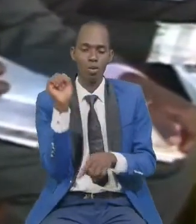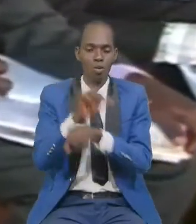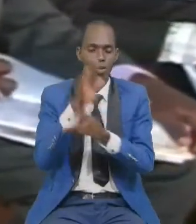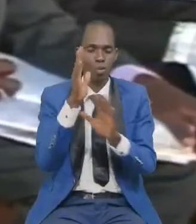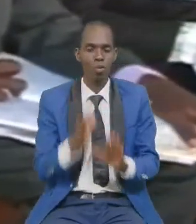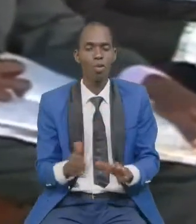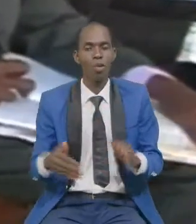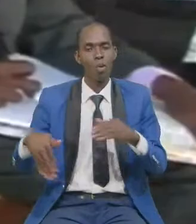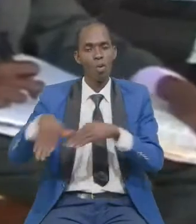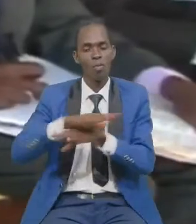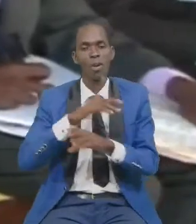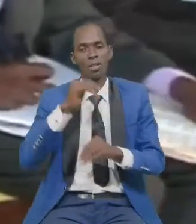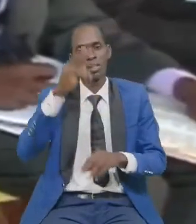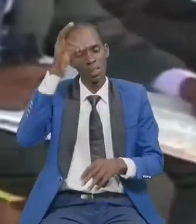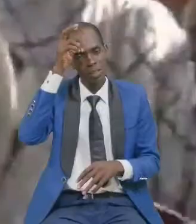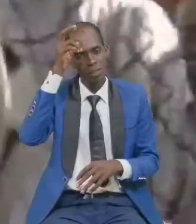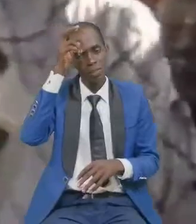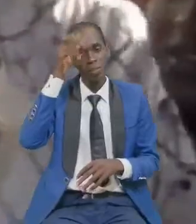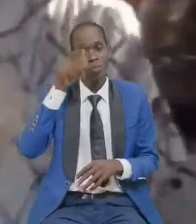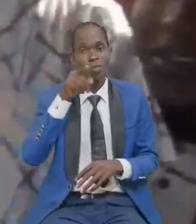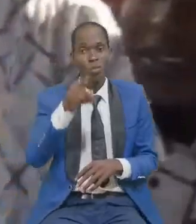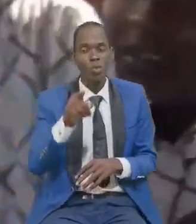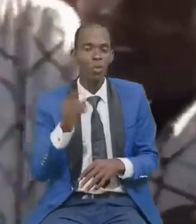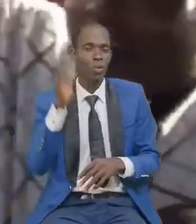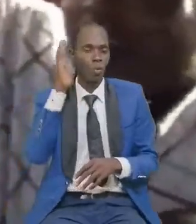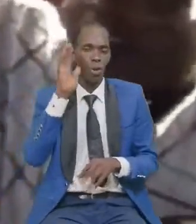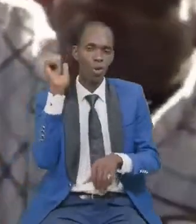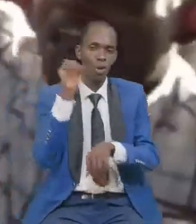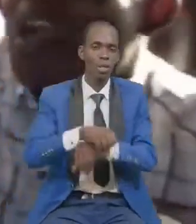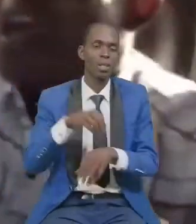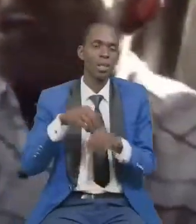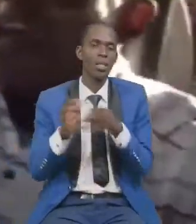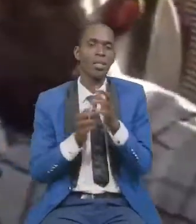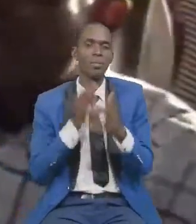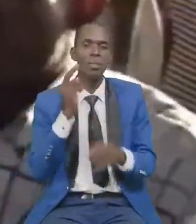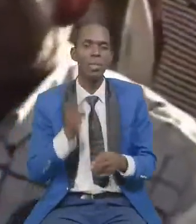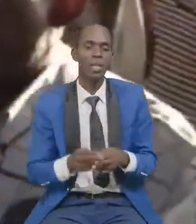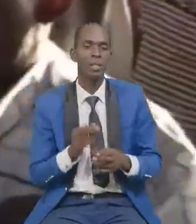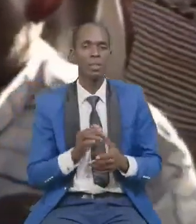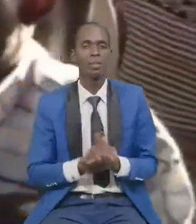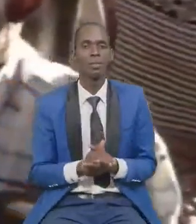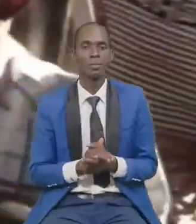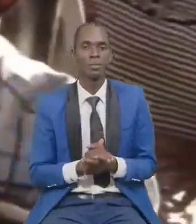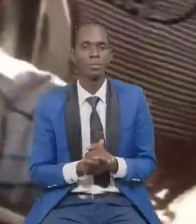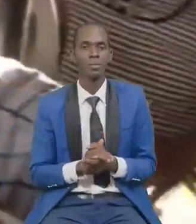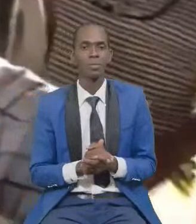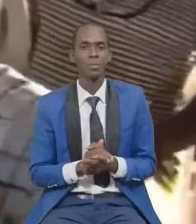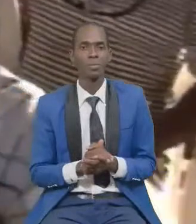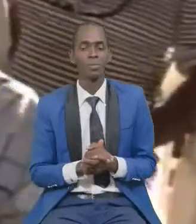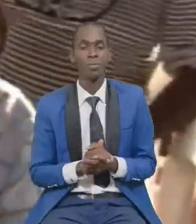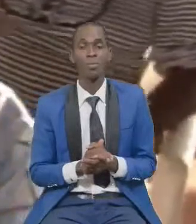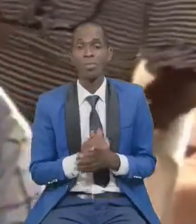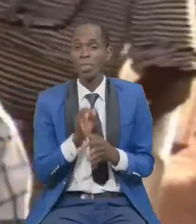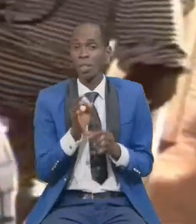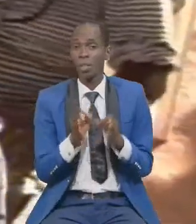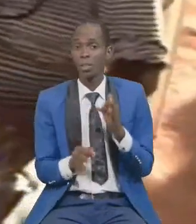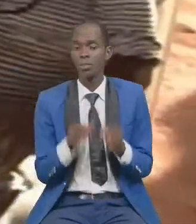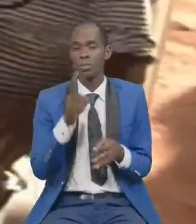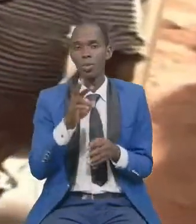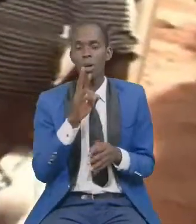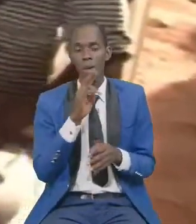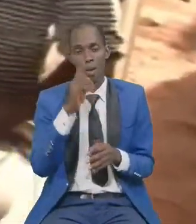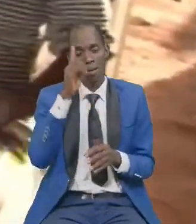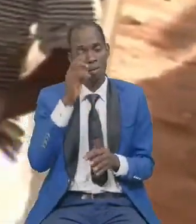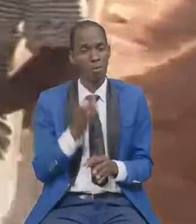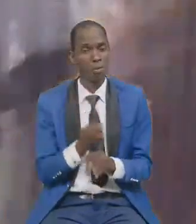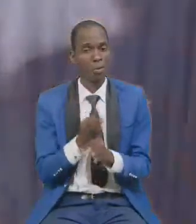devil. You conquer in Jesus' name. If you are faithful